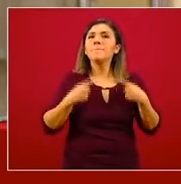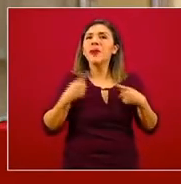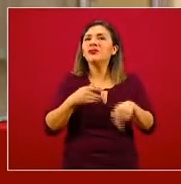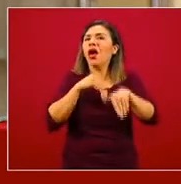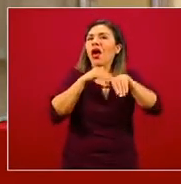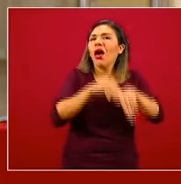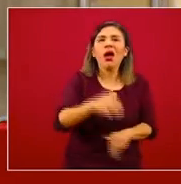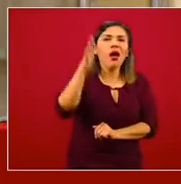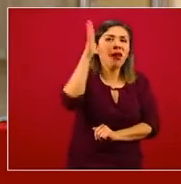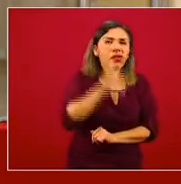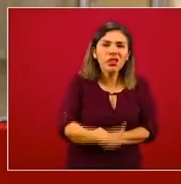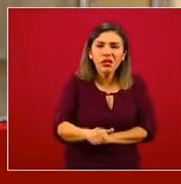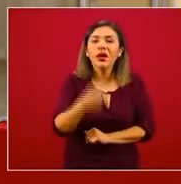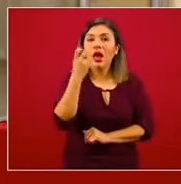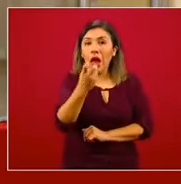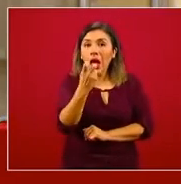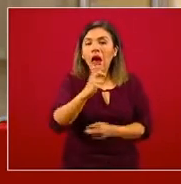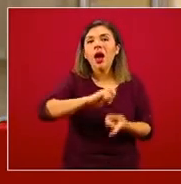of May.